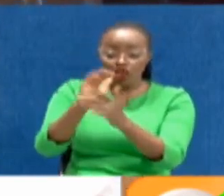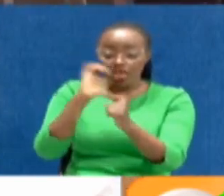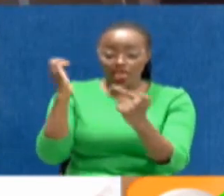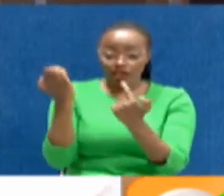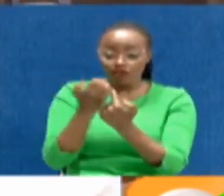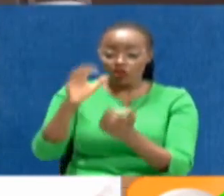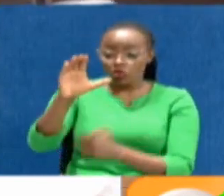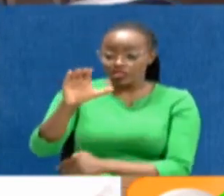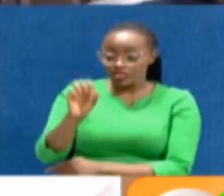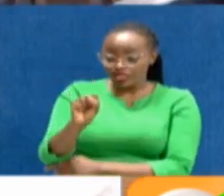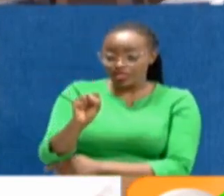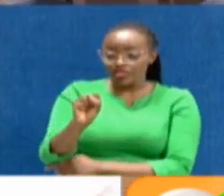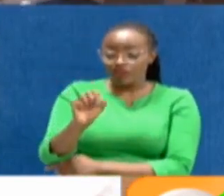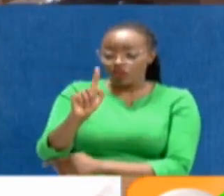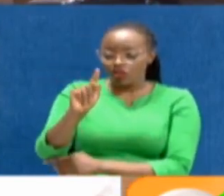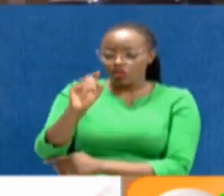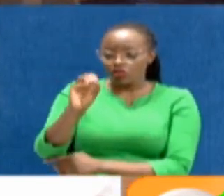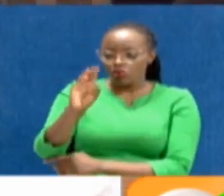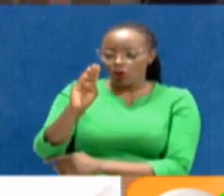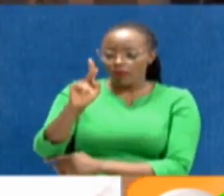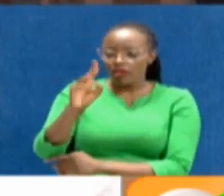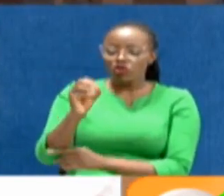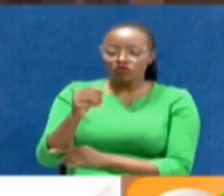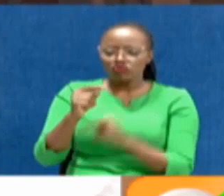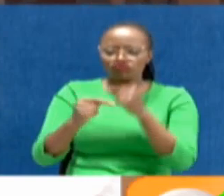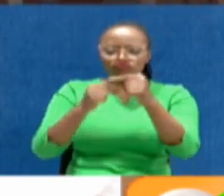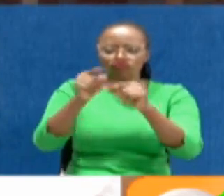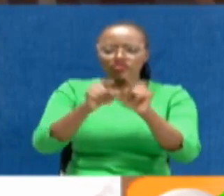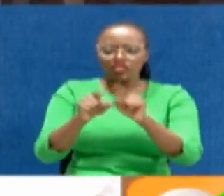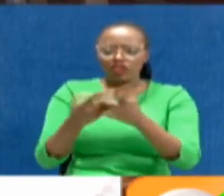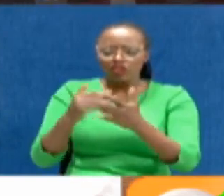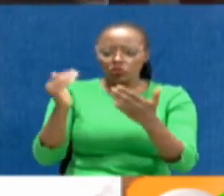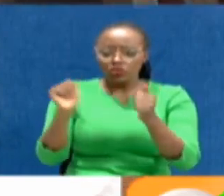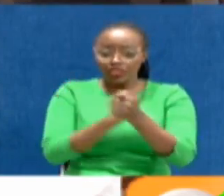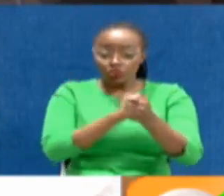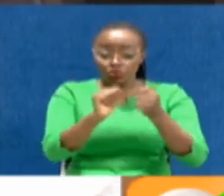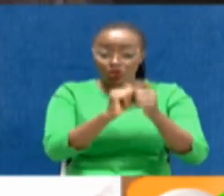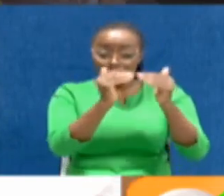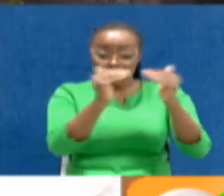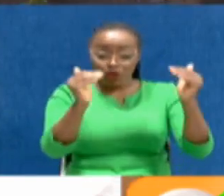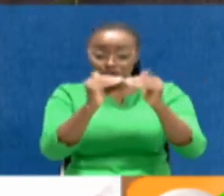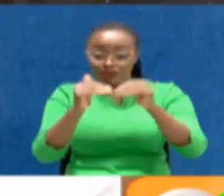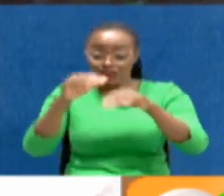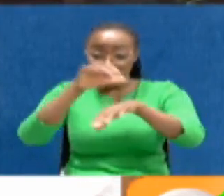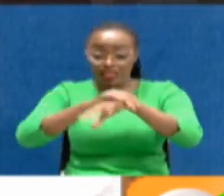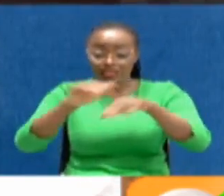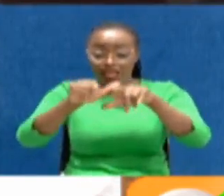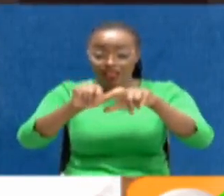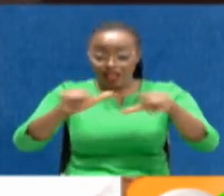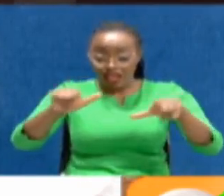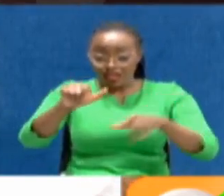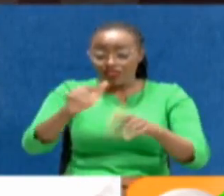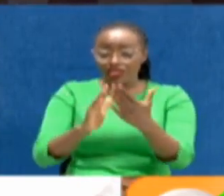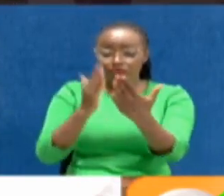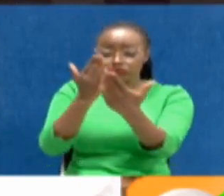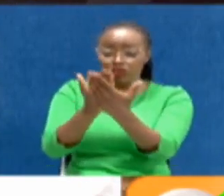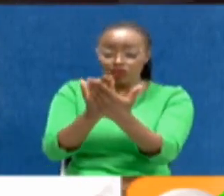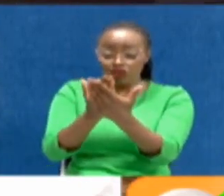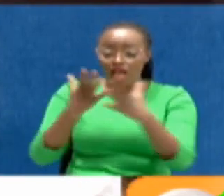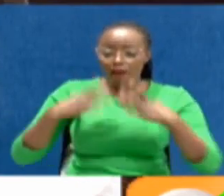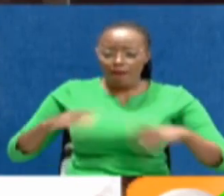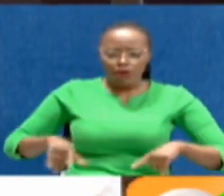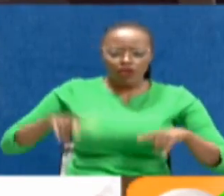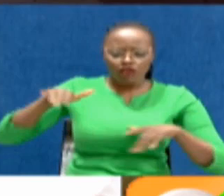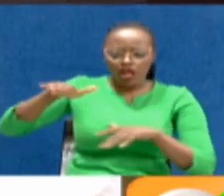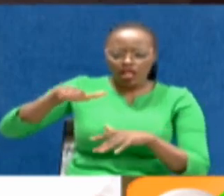Cabinet Secretary Keriako Tobiko from proceeding with the reclaiming of the controversial Ngong Road forest land. In the petition, residents of Sun